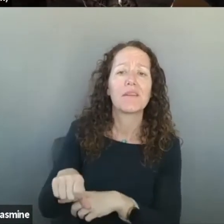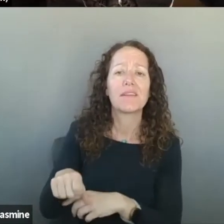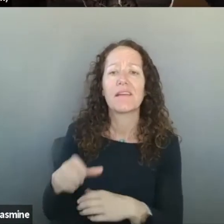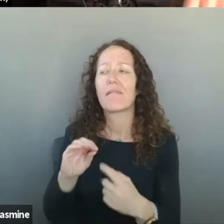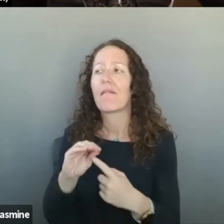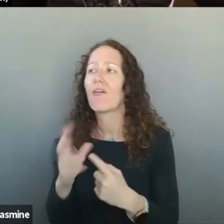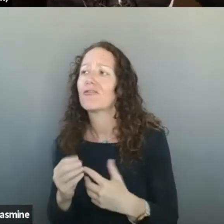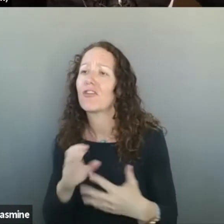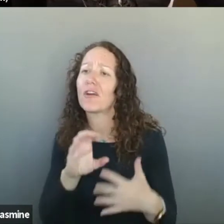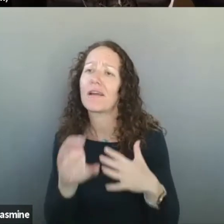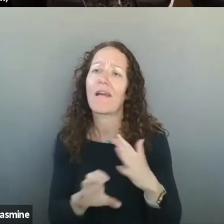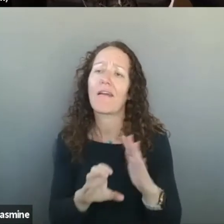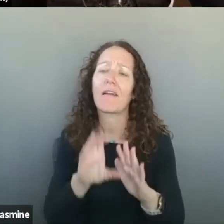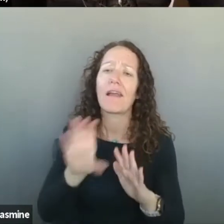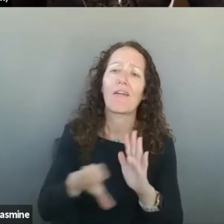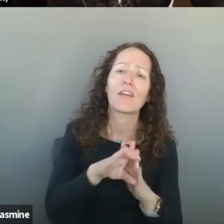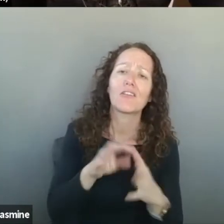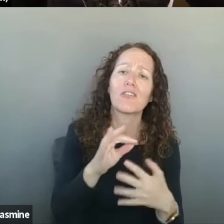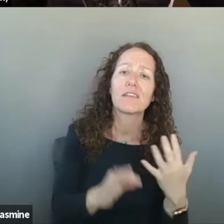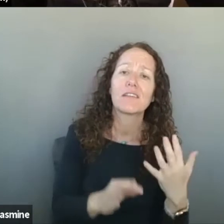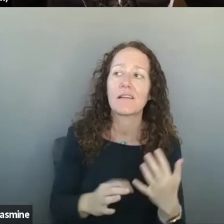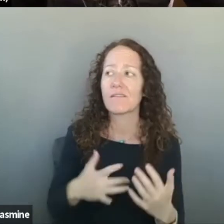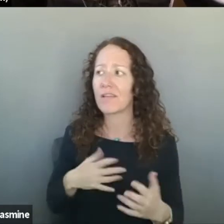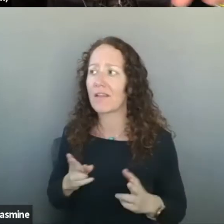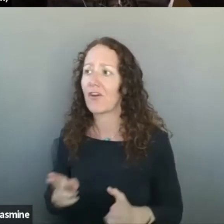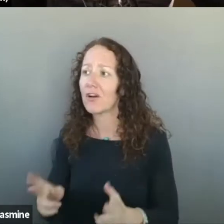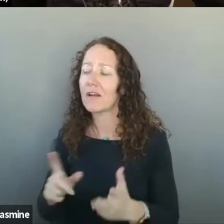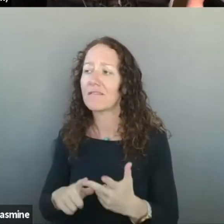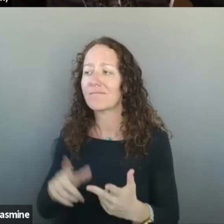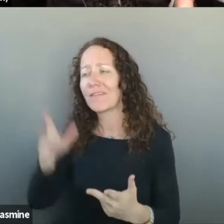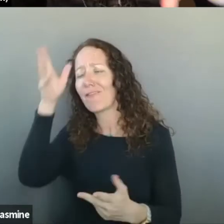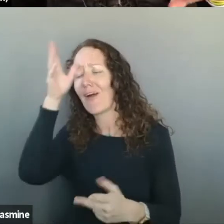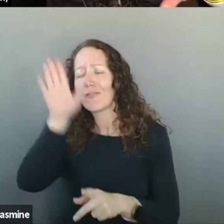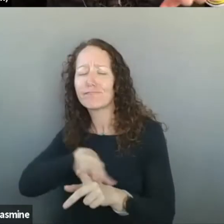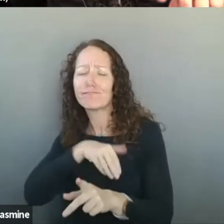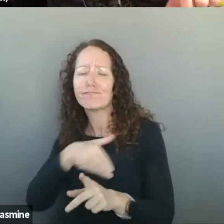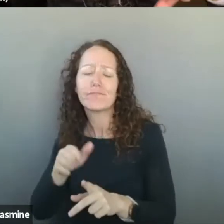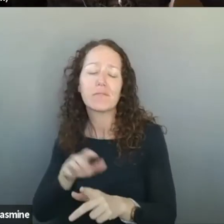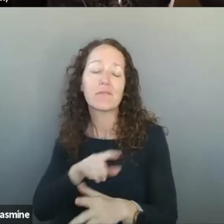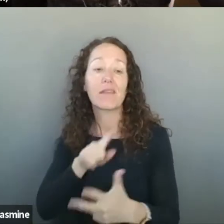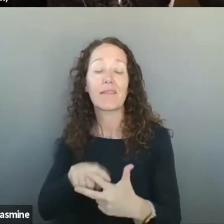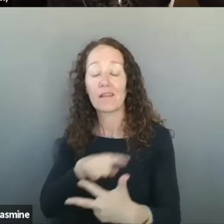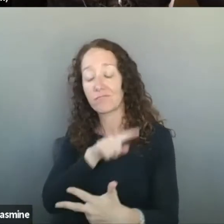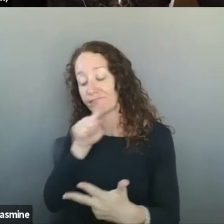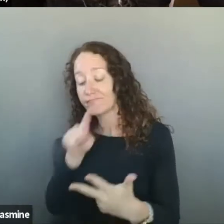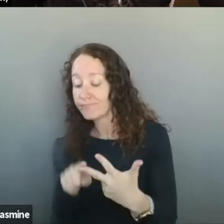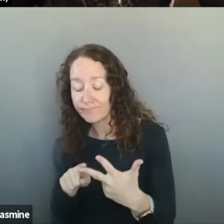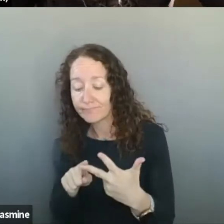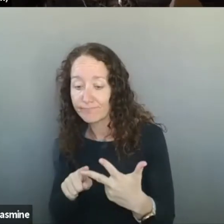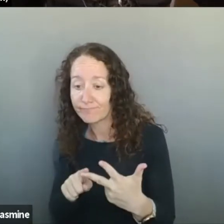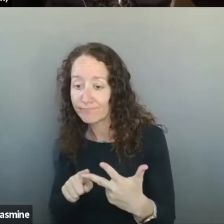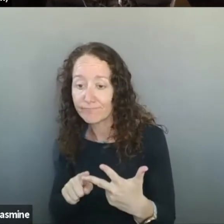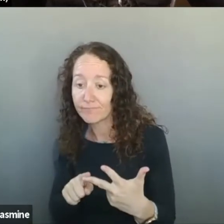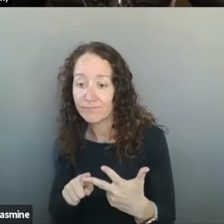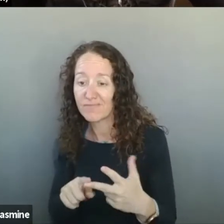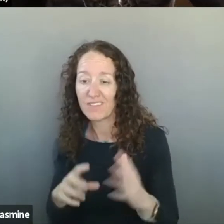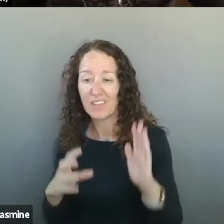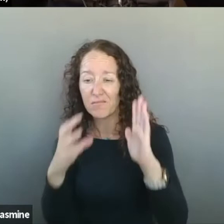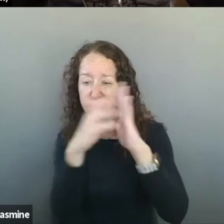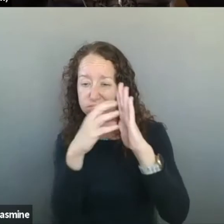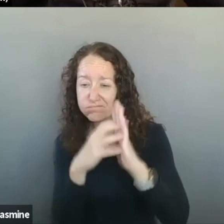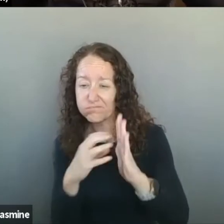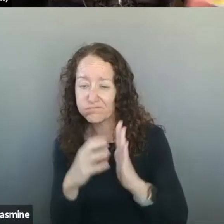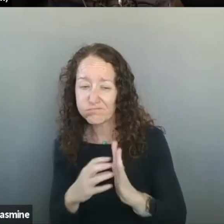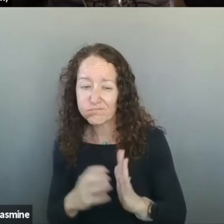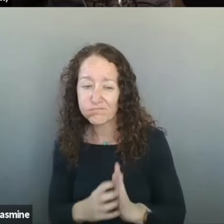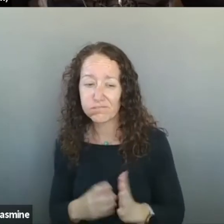sense of urgency and paternalism and sort of details that, and then right under that, they have like paragraphs of like